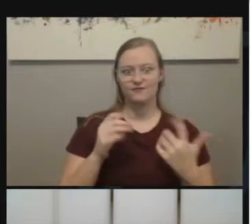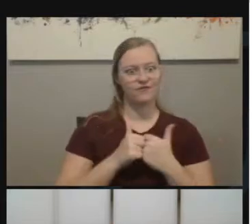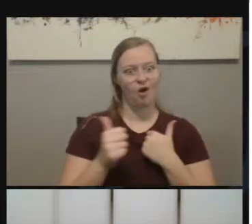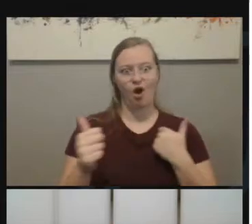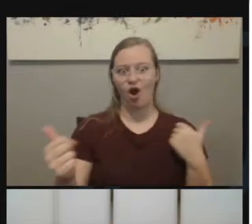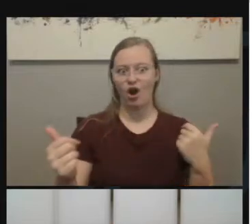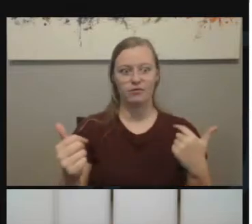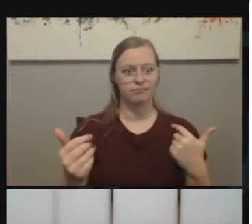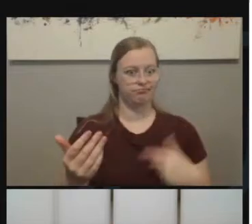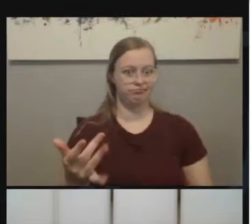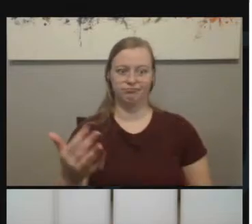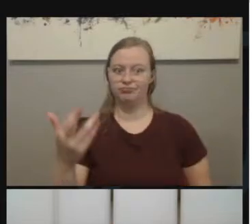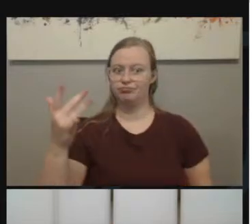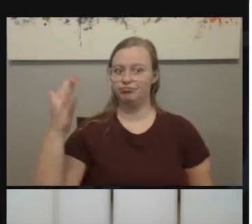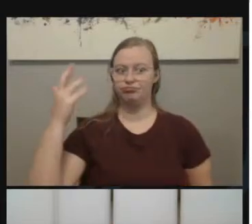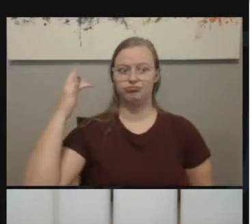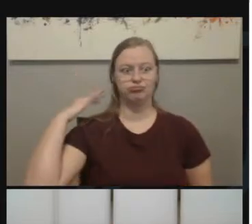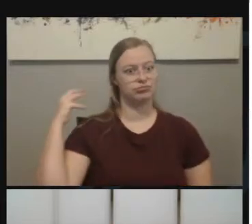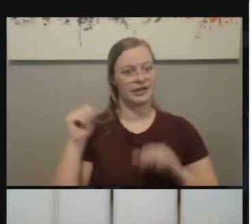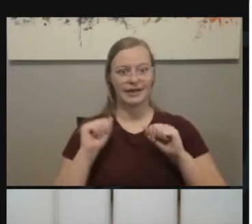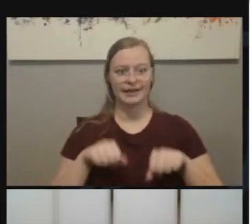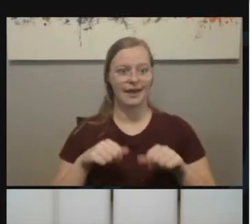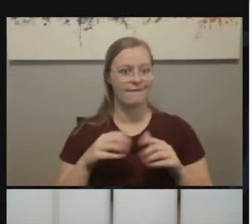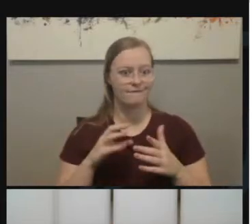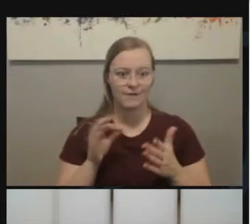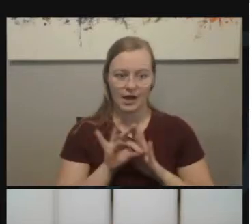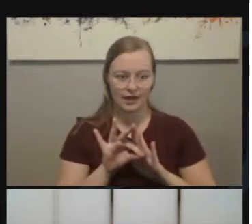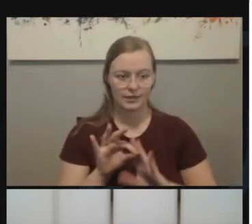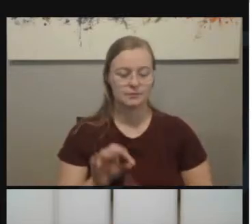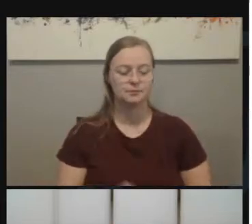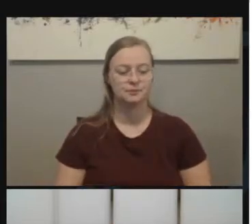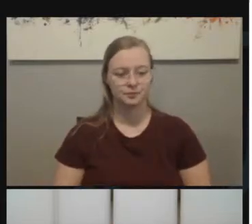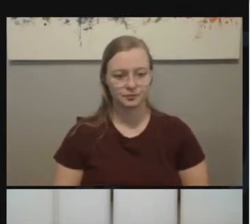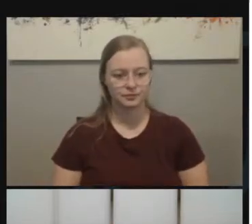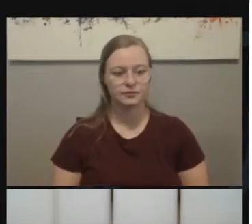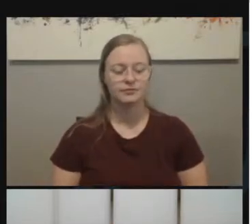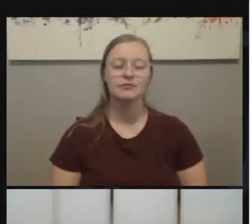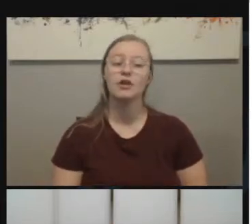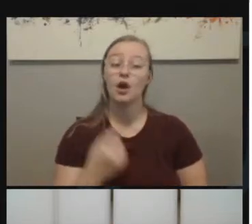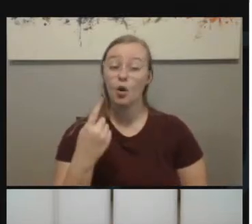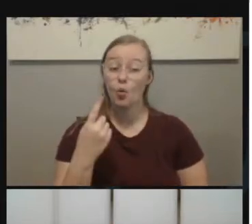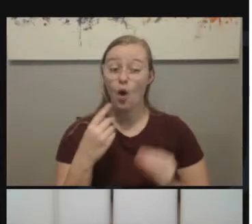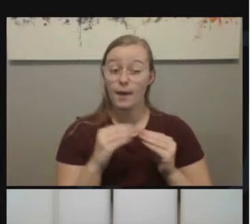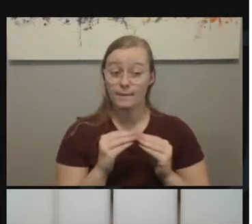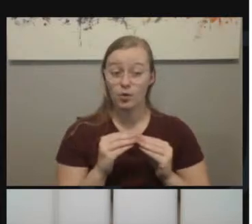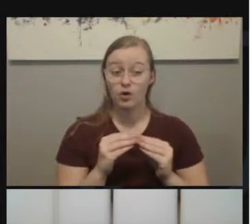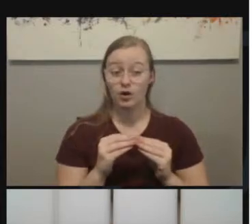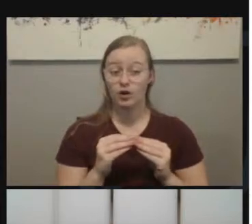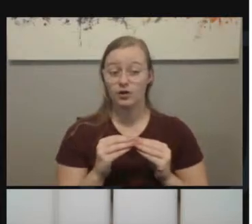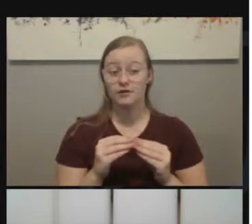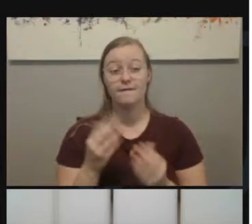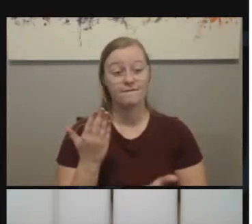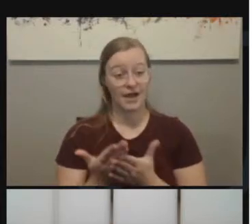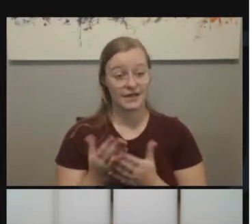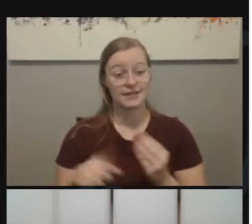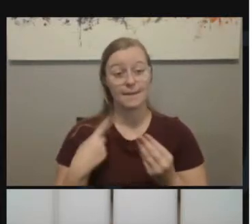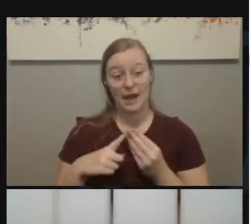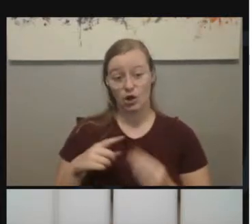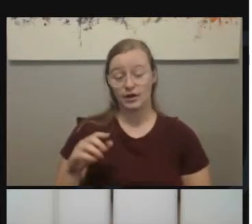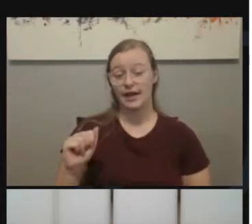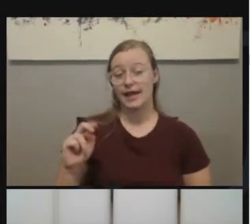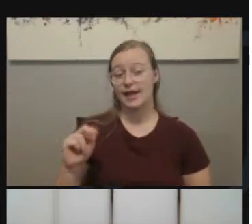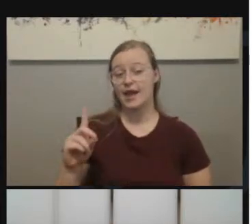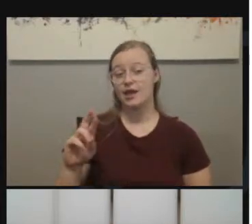county records. There's one other fact about Andrew Skinner